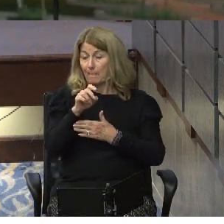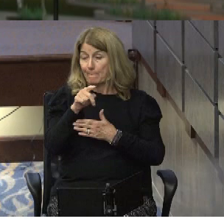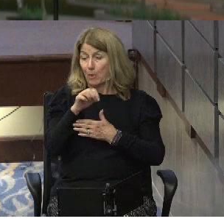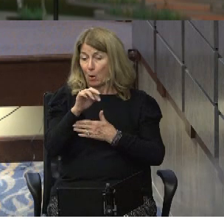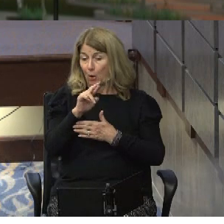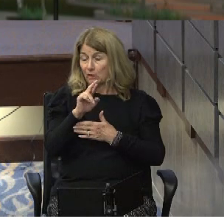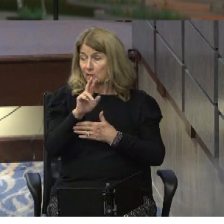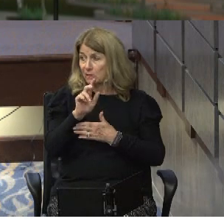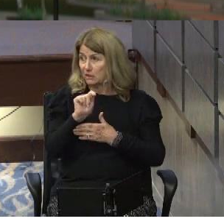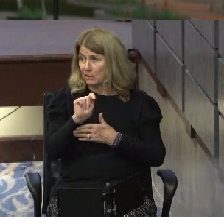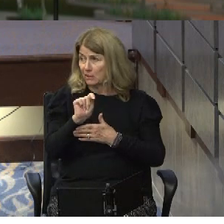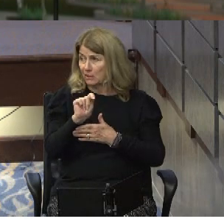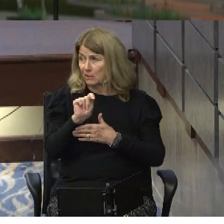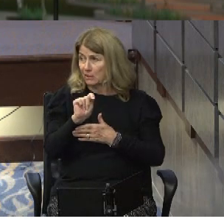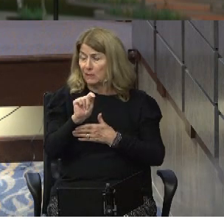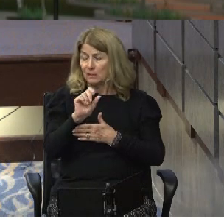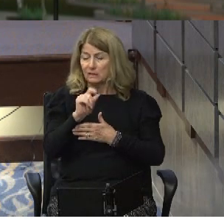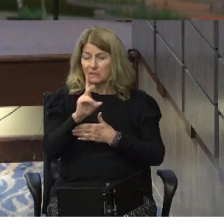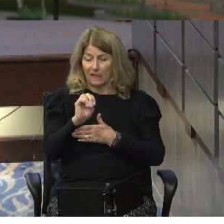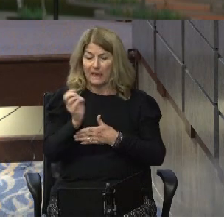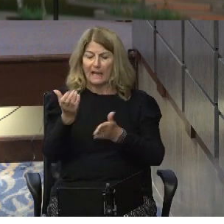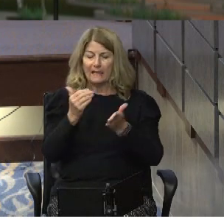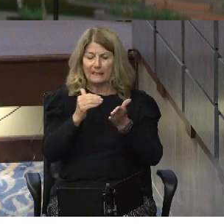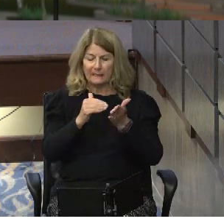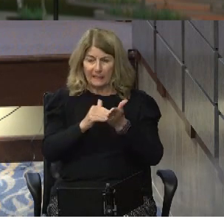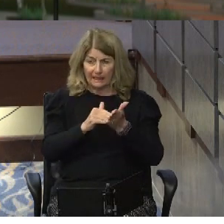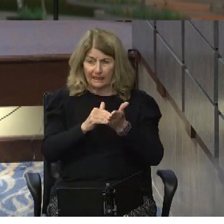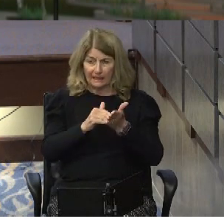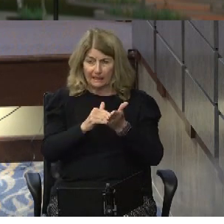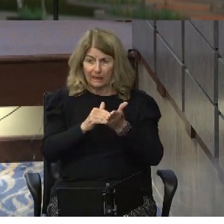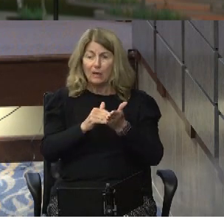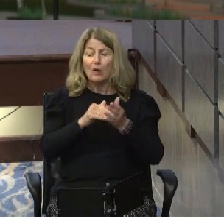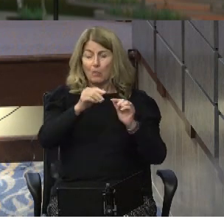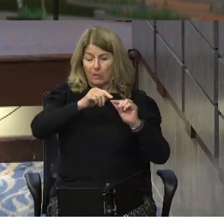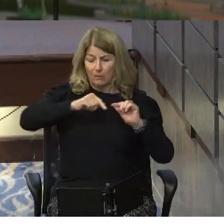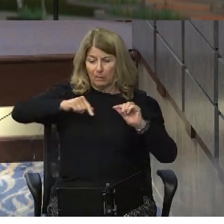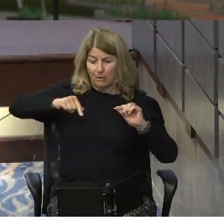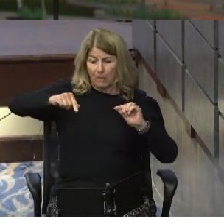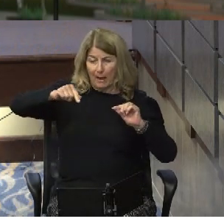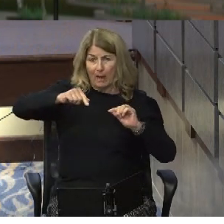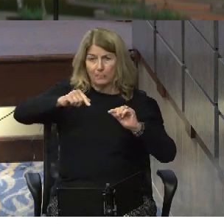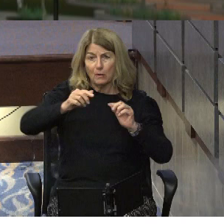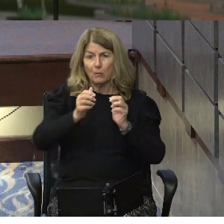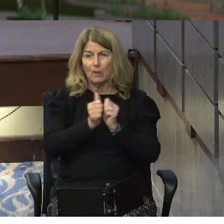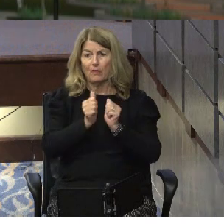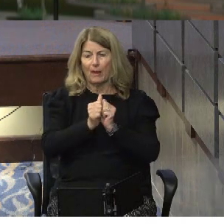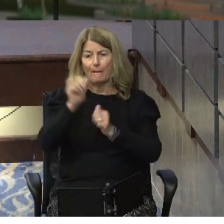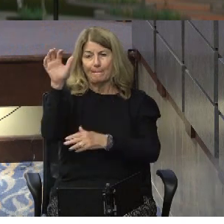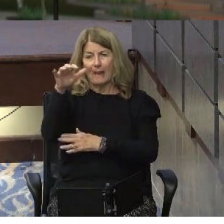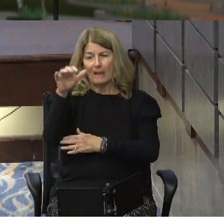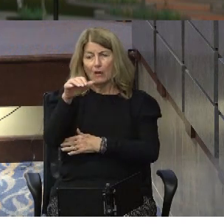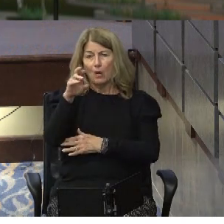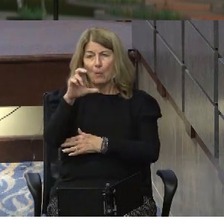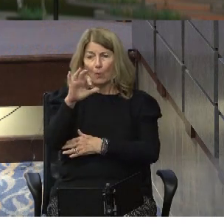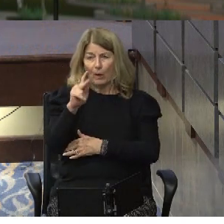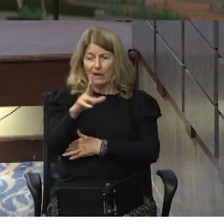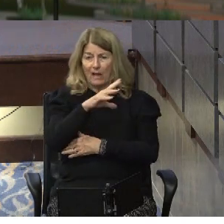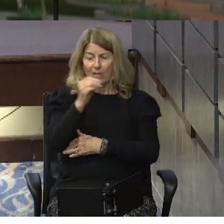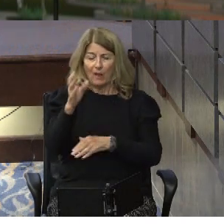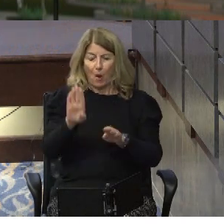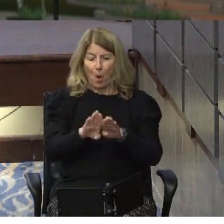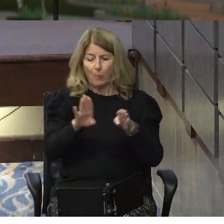a little bit larger view of that. Again, we're carrying the Baylor brick around and the open mesh ventilation, the